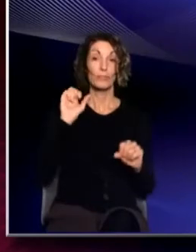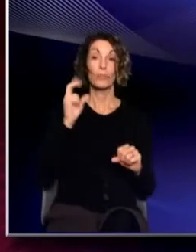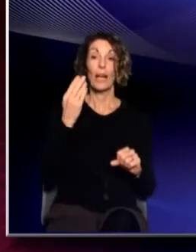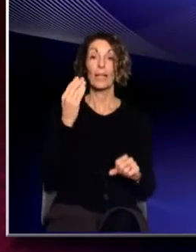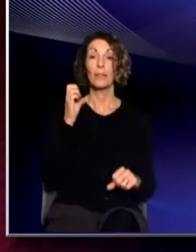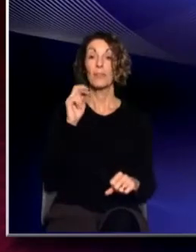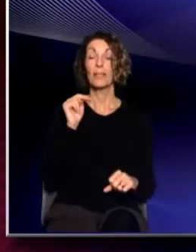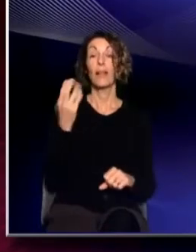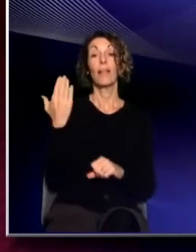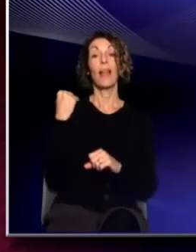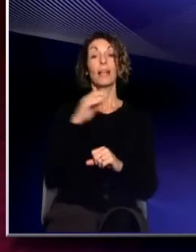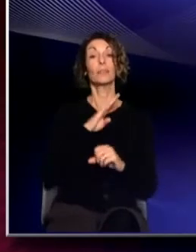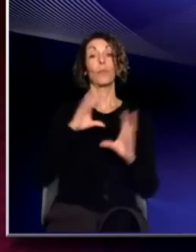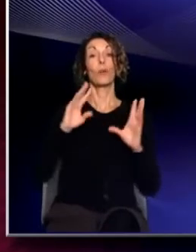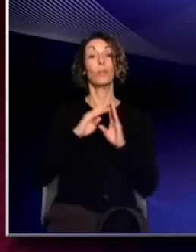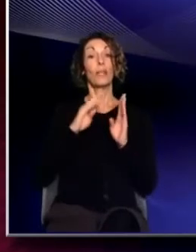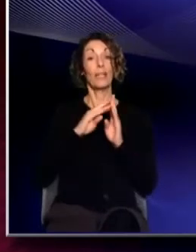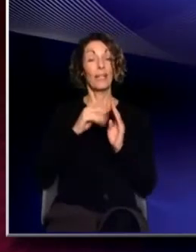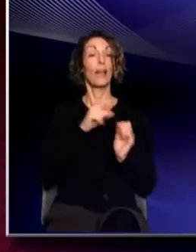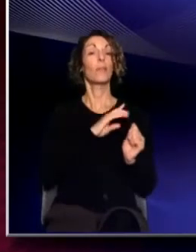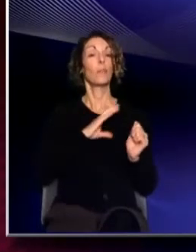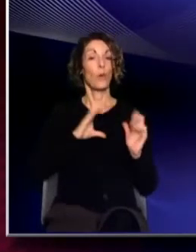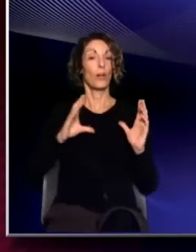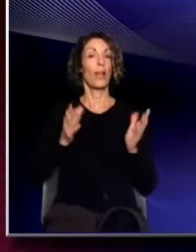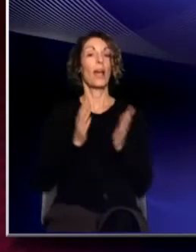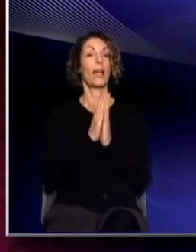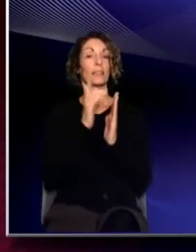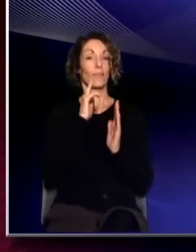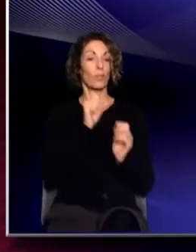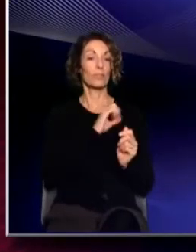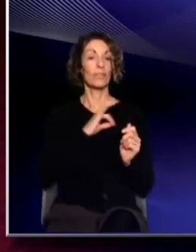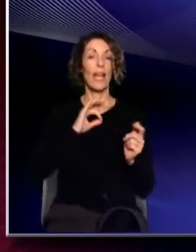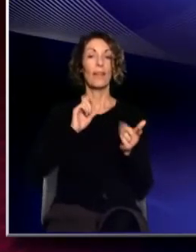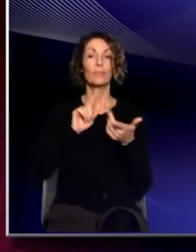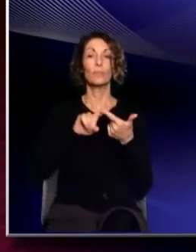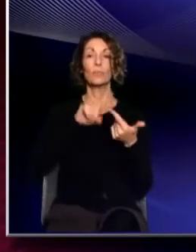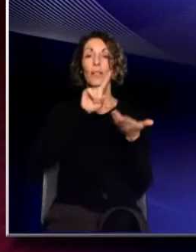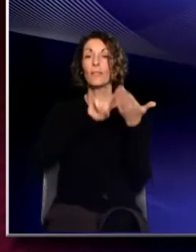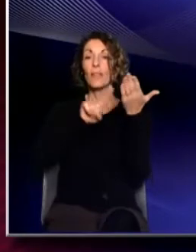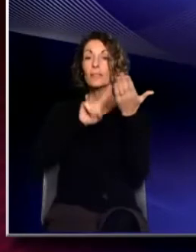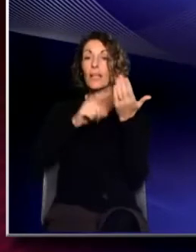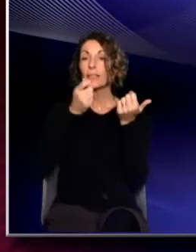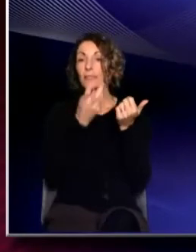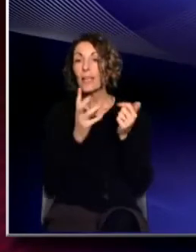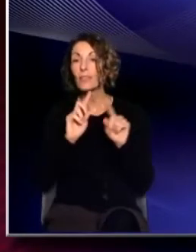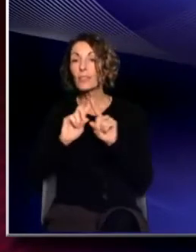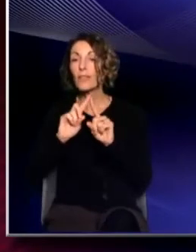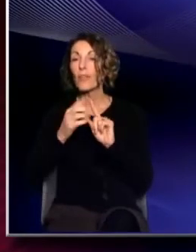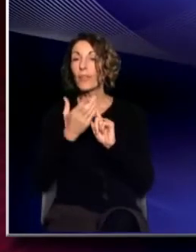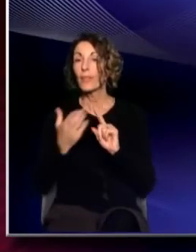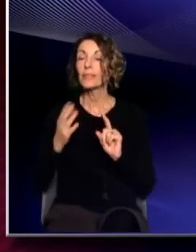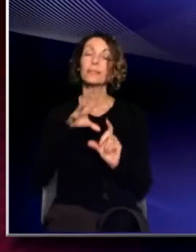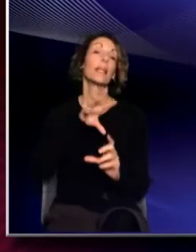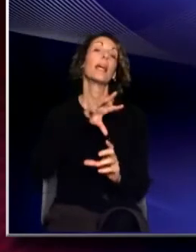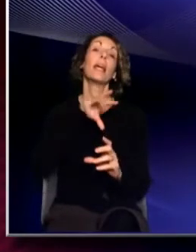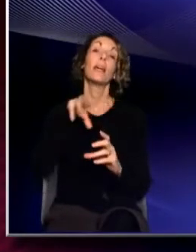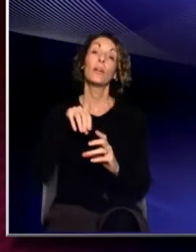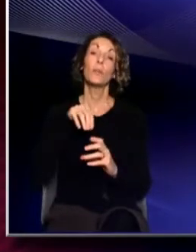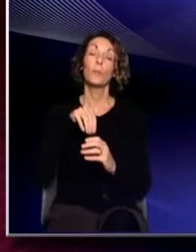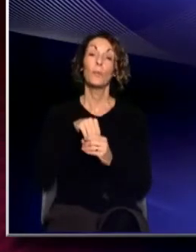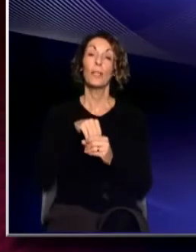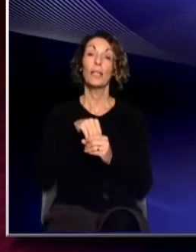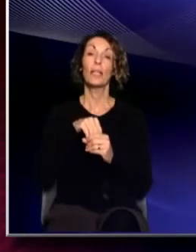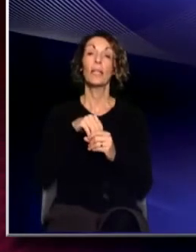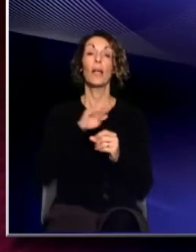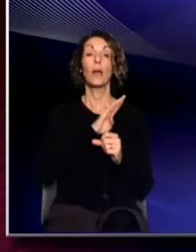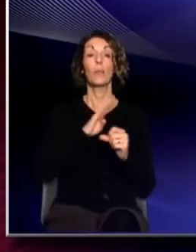it was requested by the board for staff to investigate several things, including